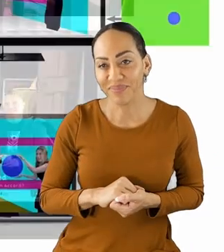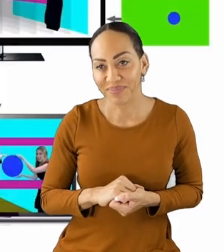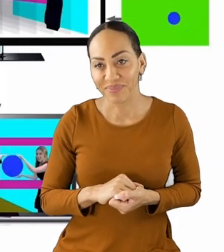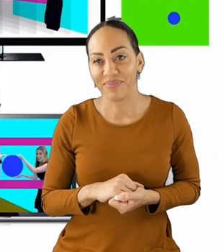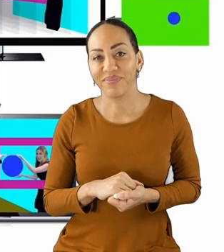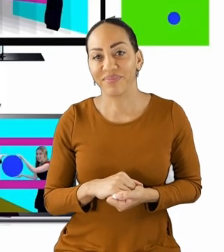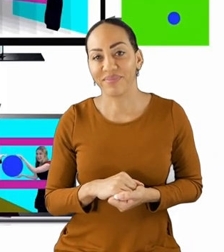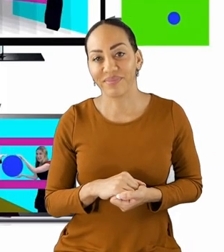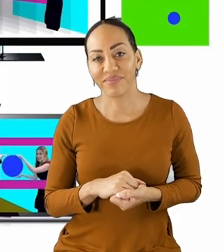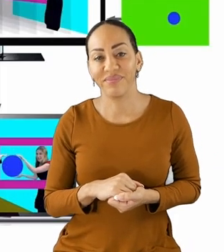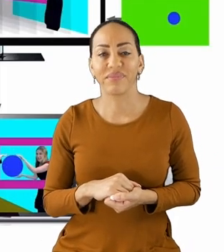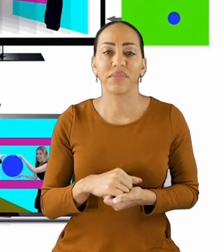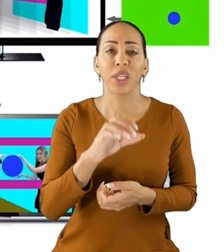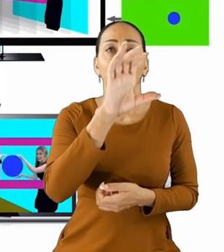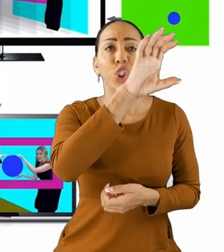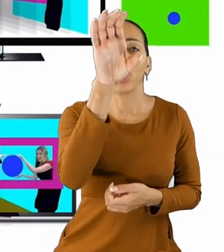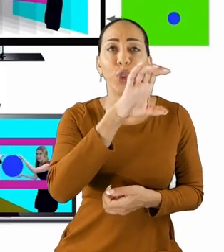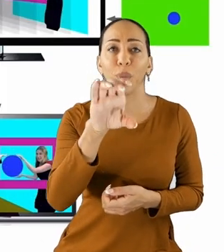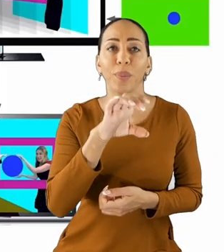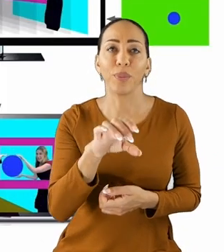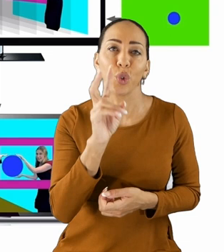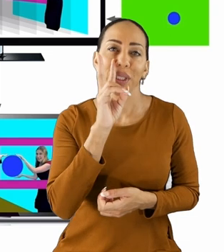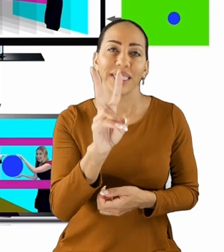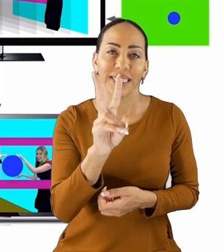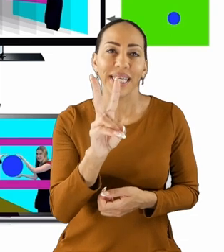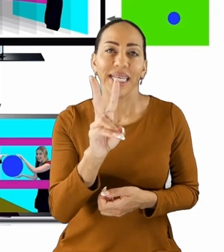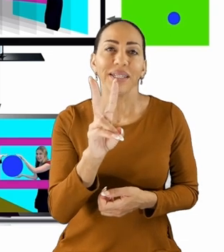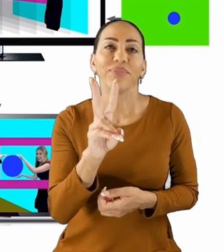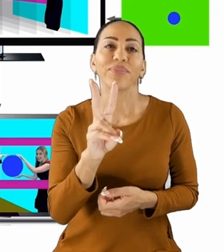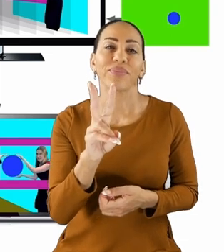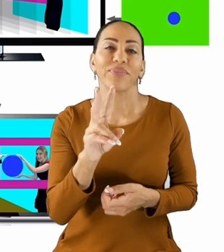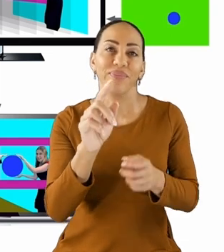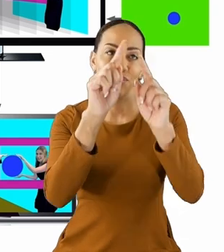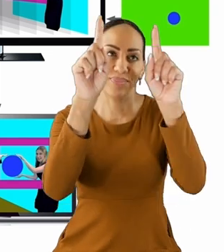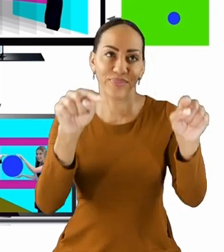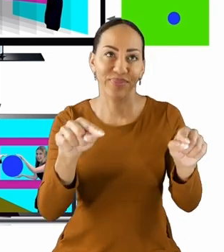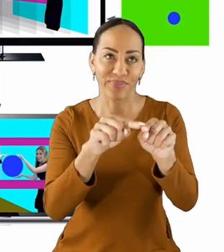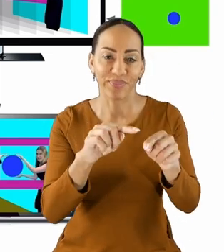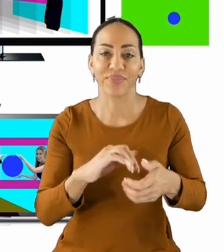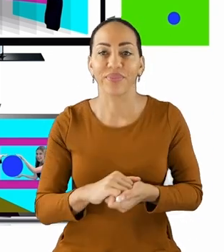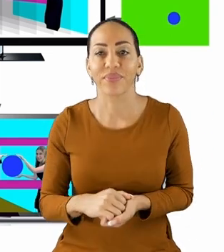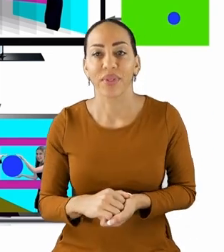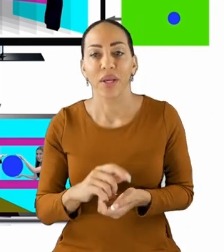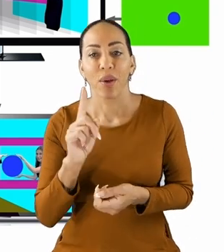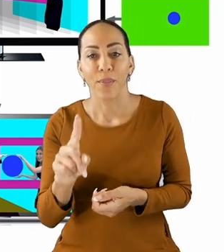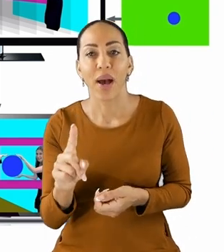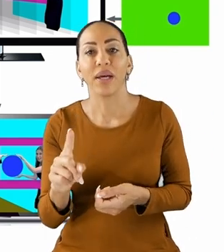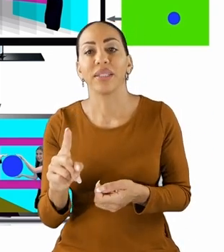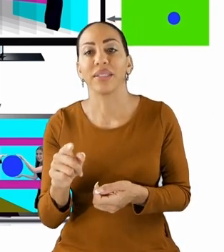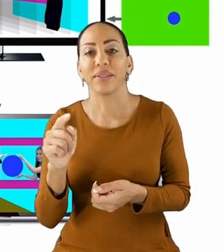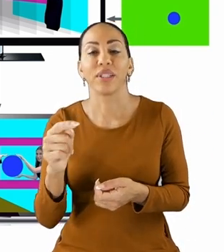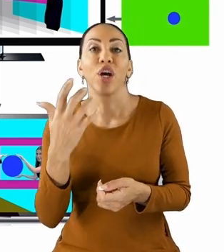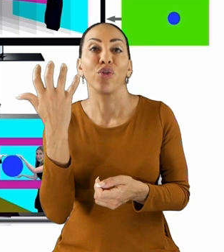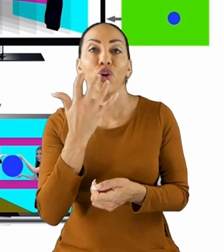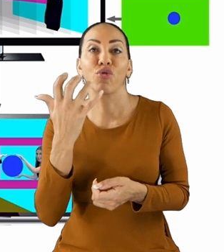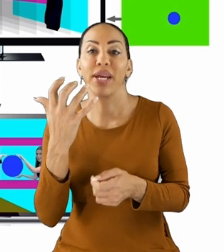So in contrast to the Zoom grid on the left, the remote telepresent performers on the right were overlaid and